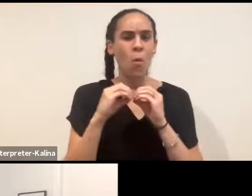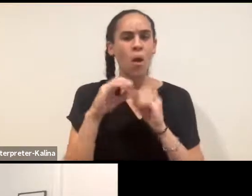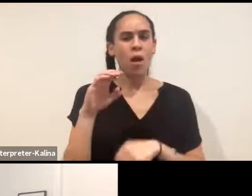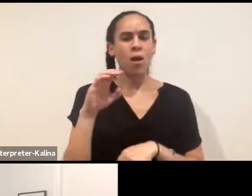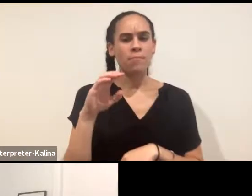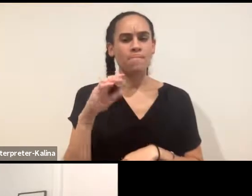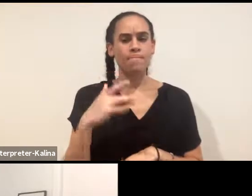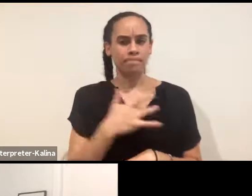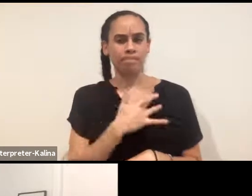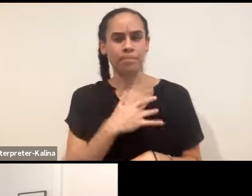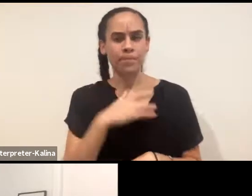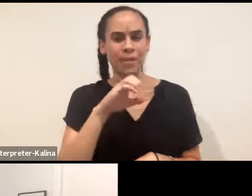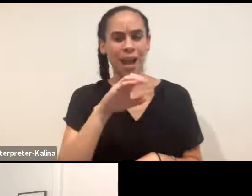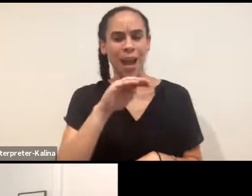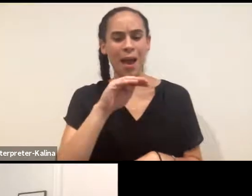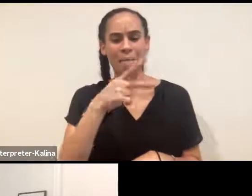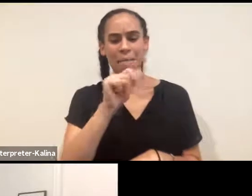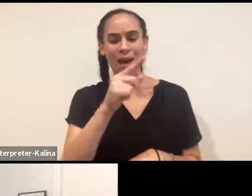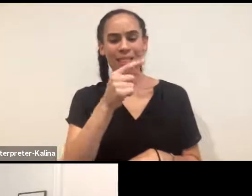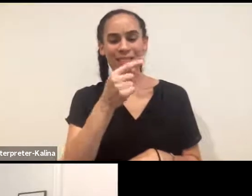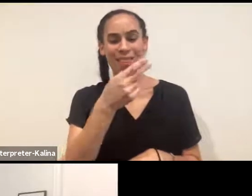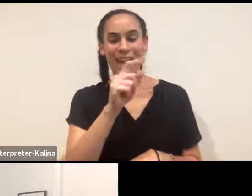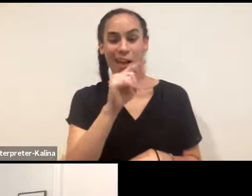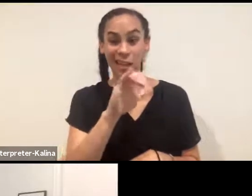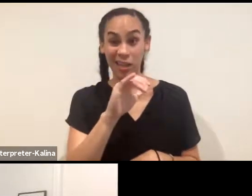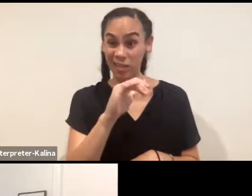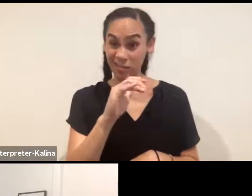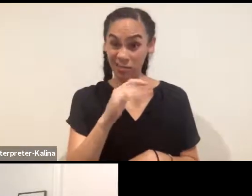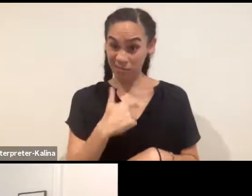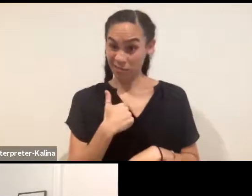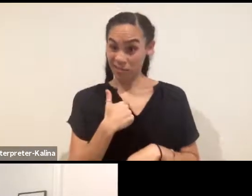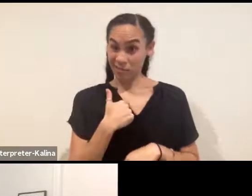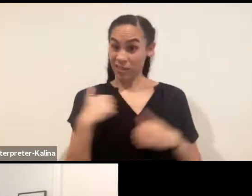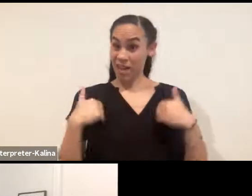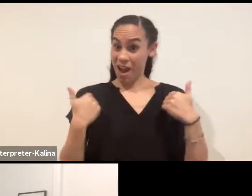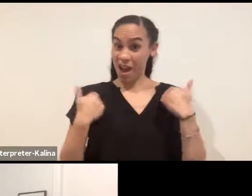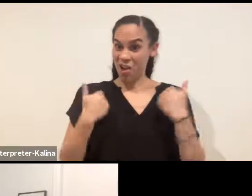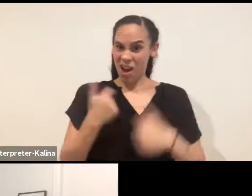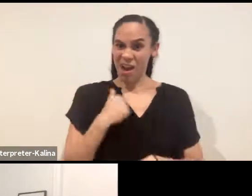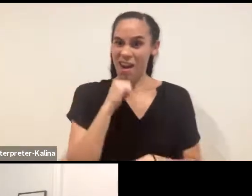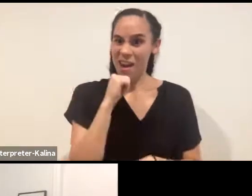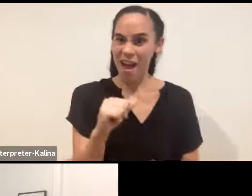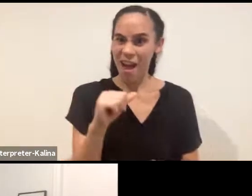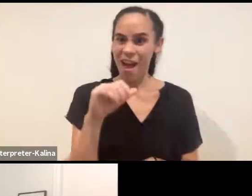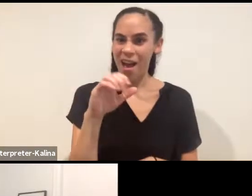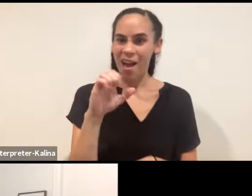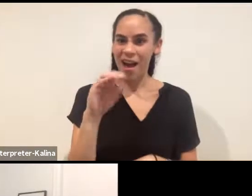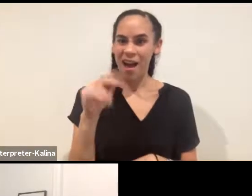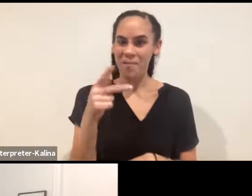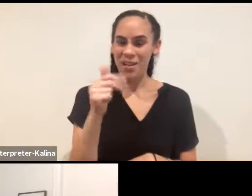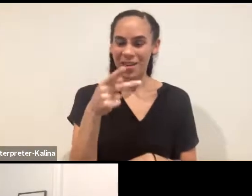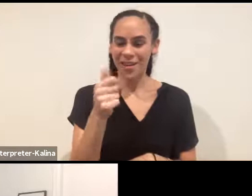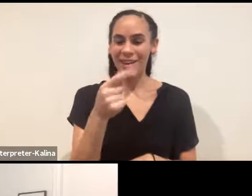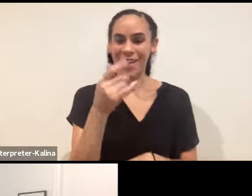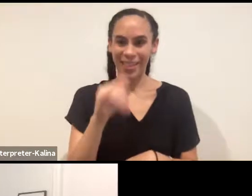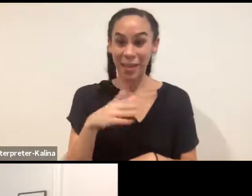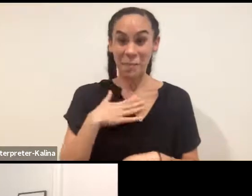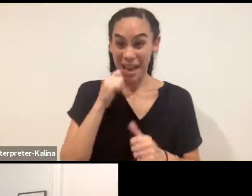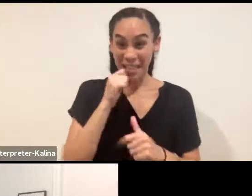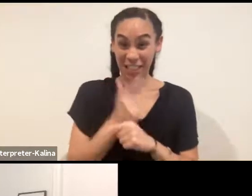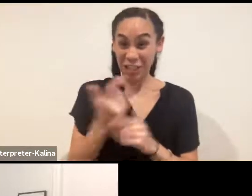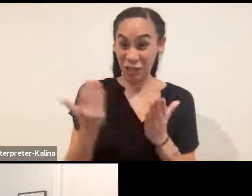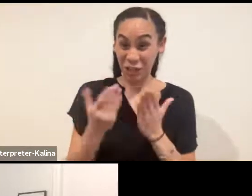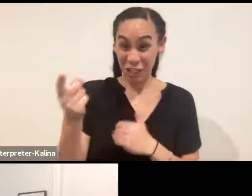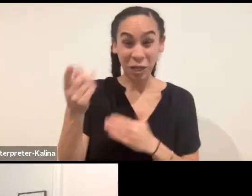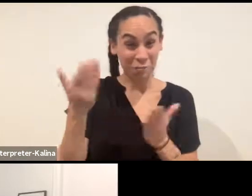that empathetic over human, really, when I was younger, which my sister, who is here, can probably attest.